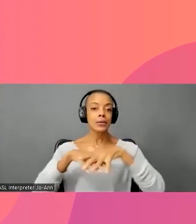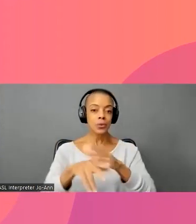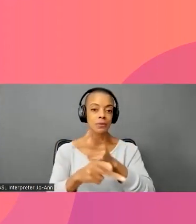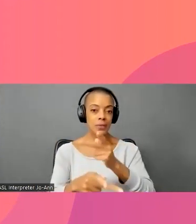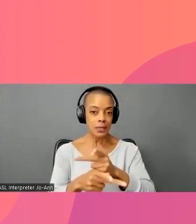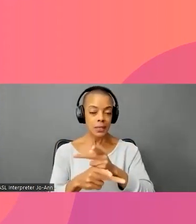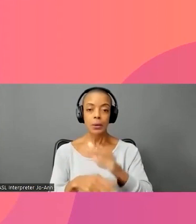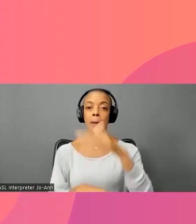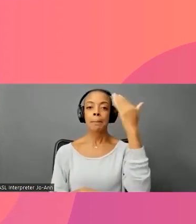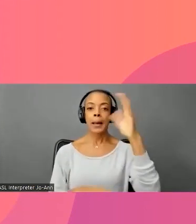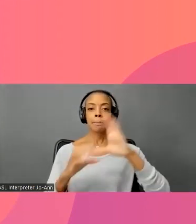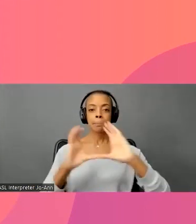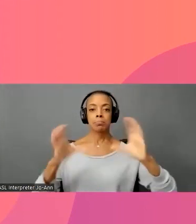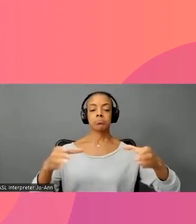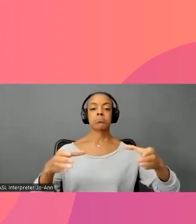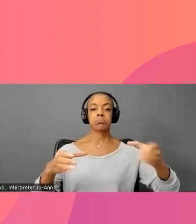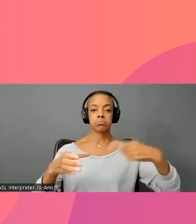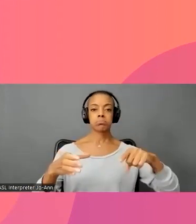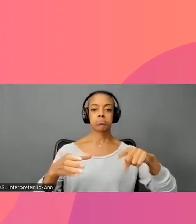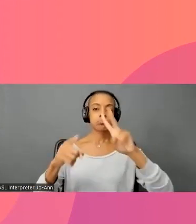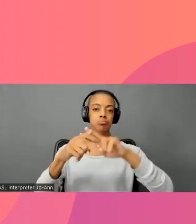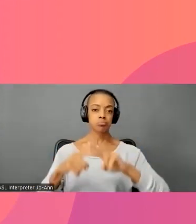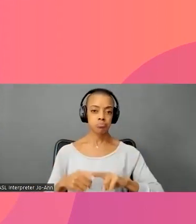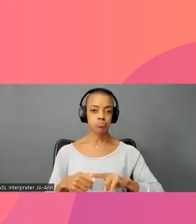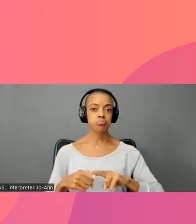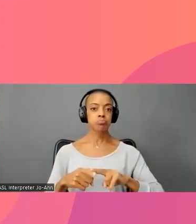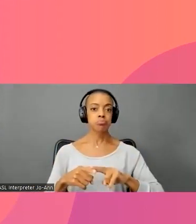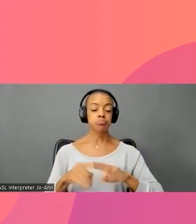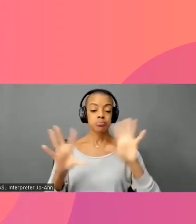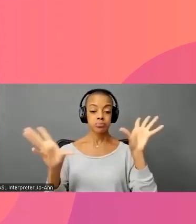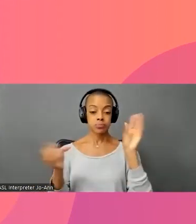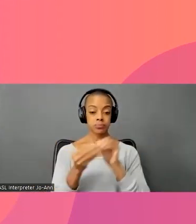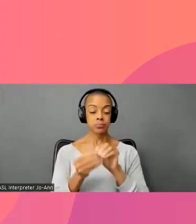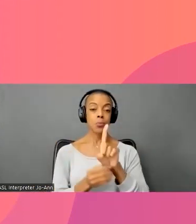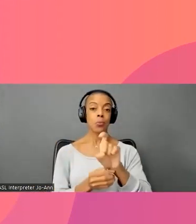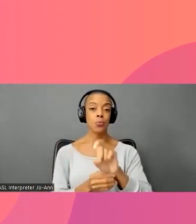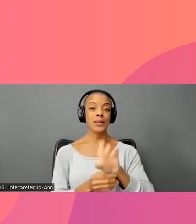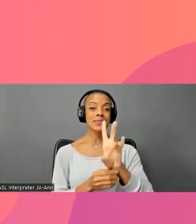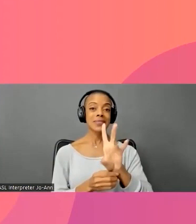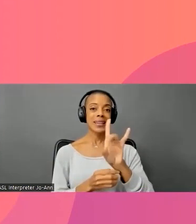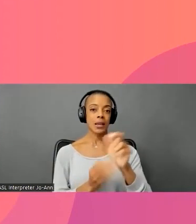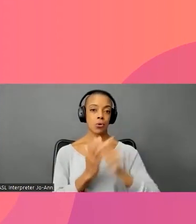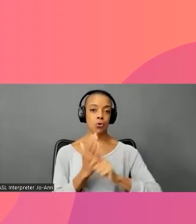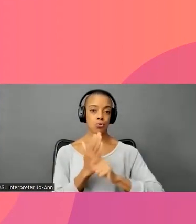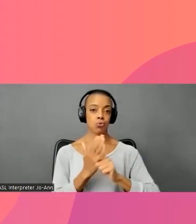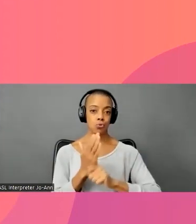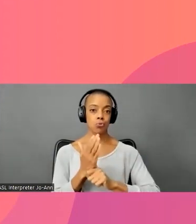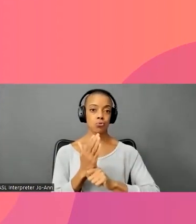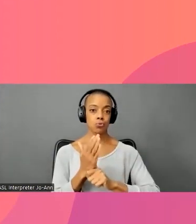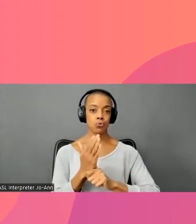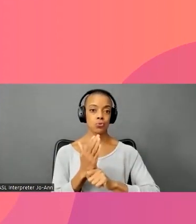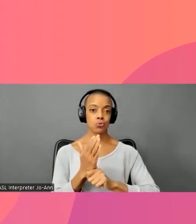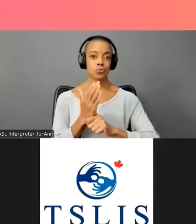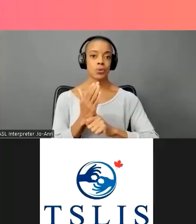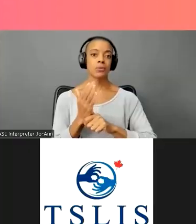Black populations, which together yielded a total of 178 articles after removing